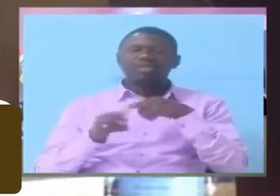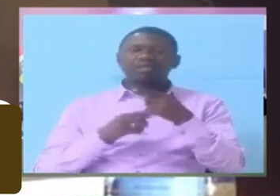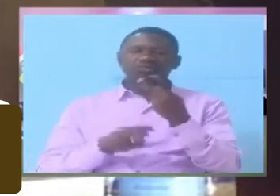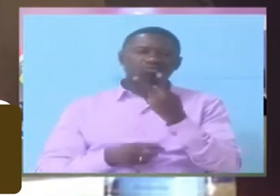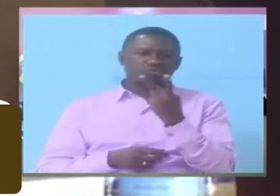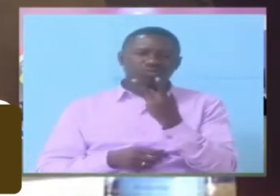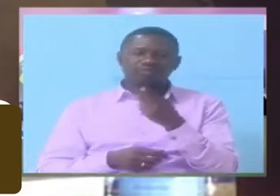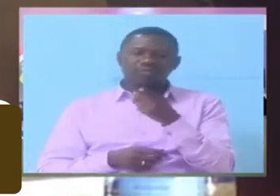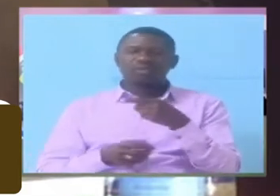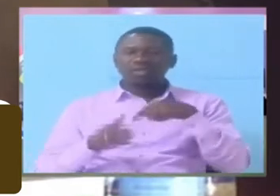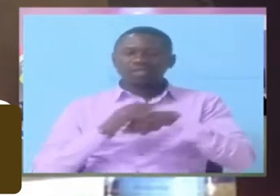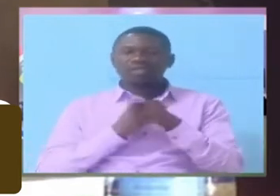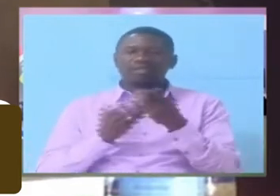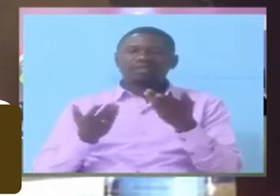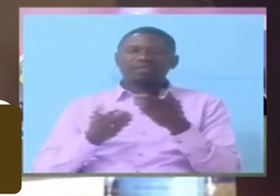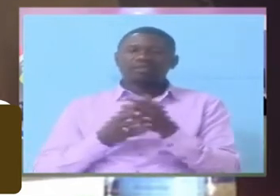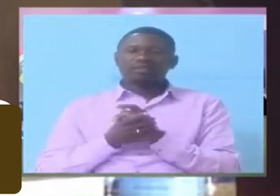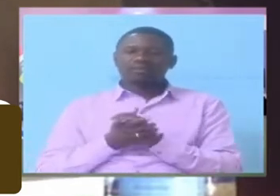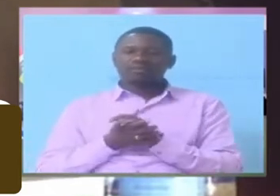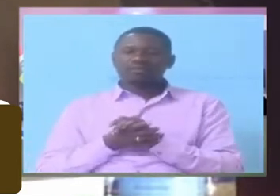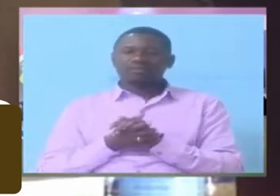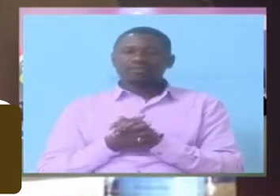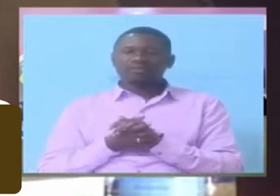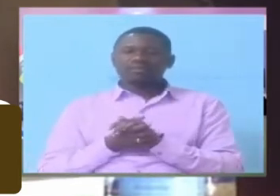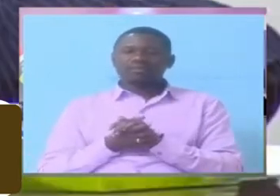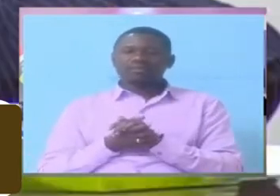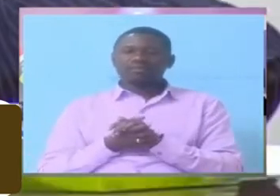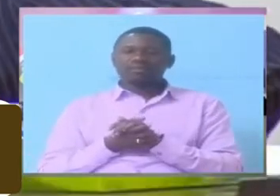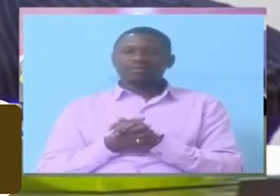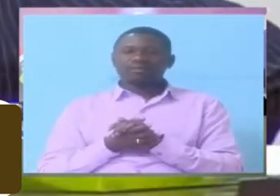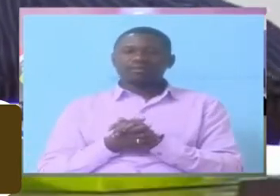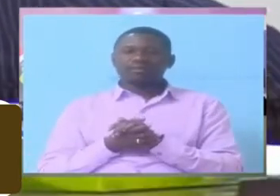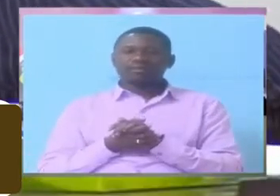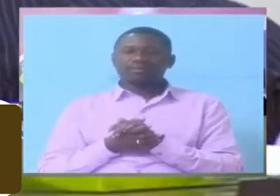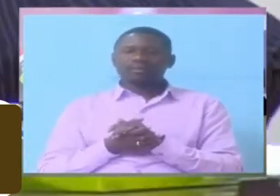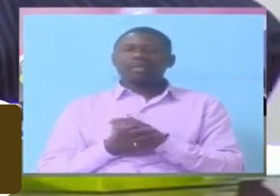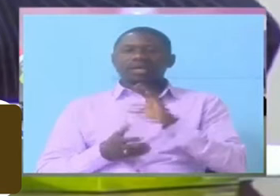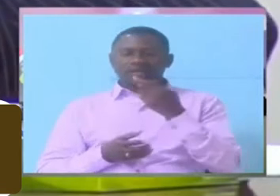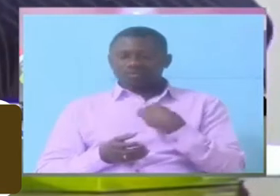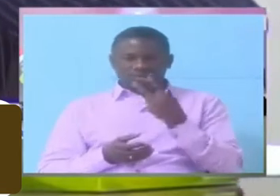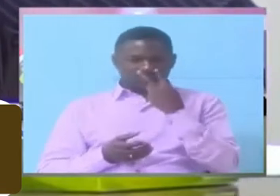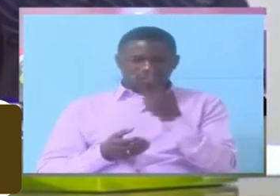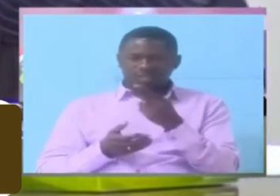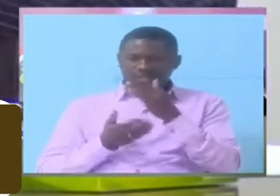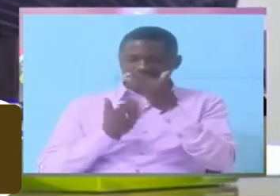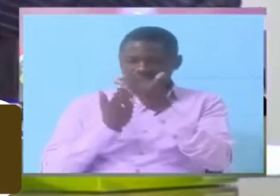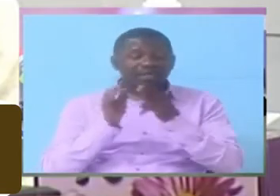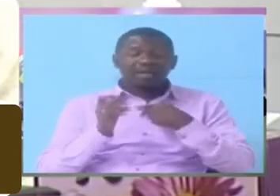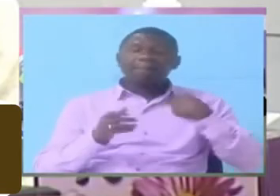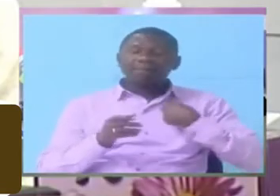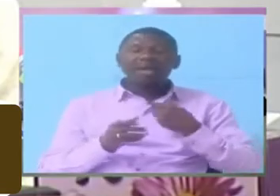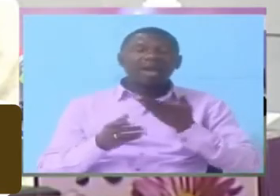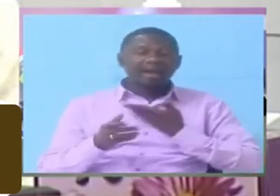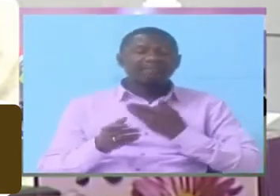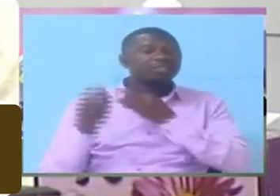Can we see the list that so we yes, would be in the picture? Yes, thank you, Mr. Chair, for